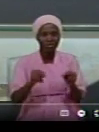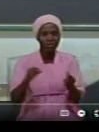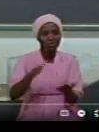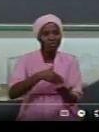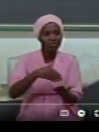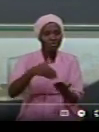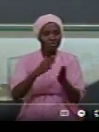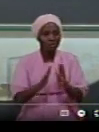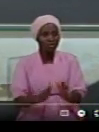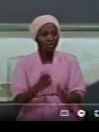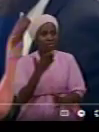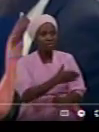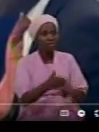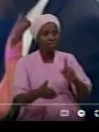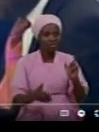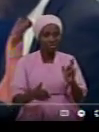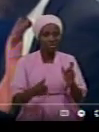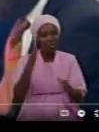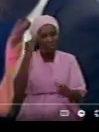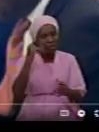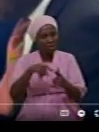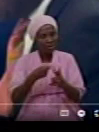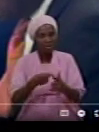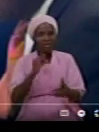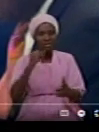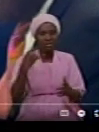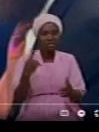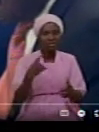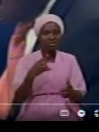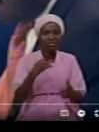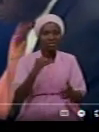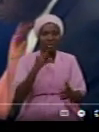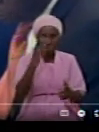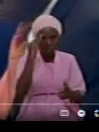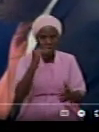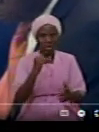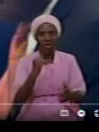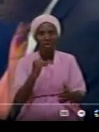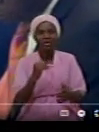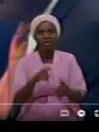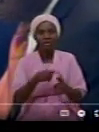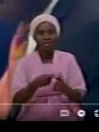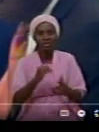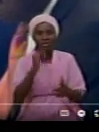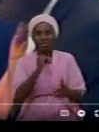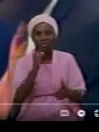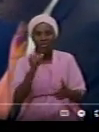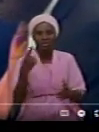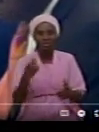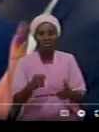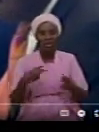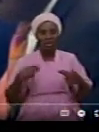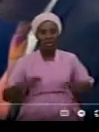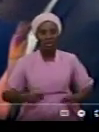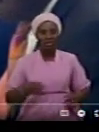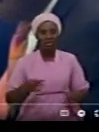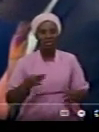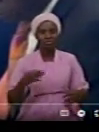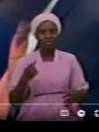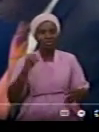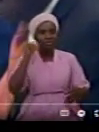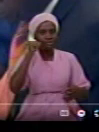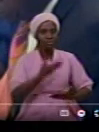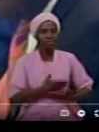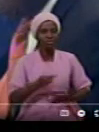my people not recovered? How do you describe such people? We're looking at